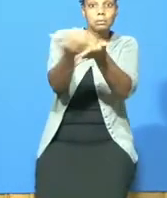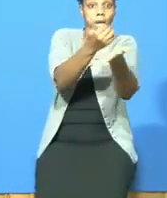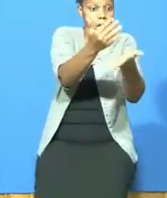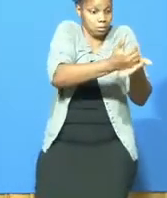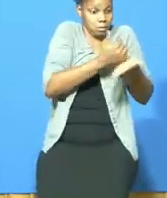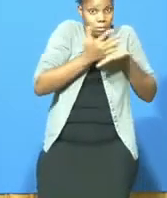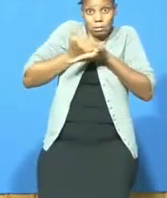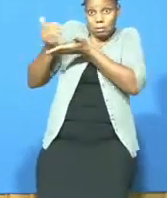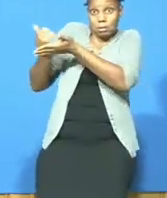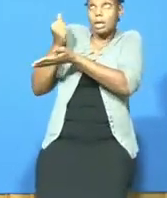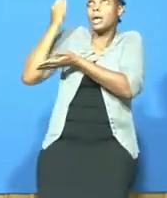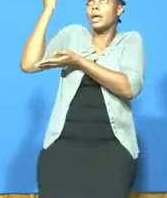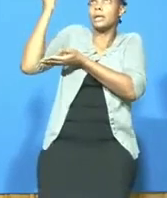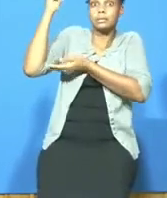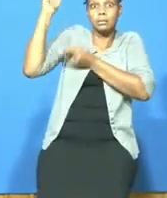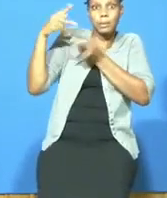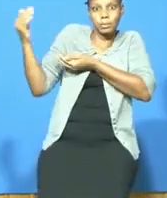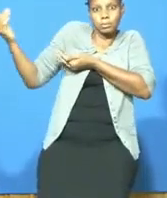people.